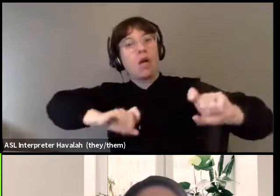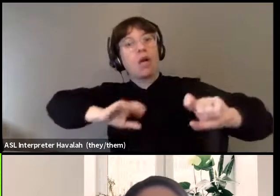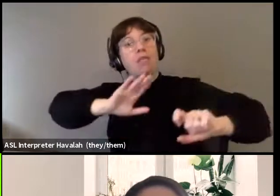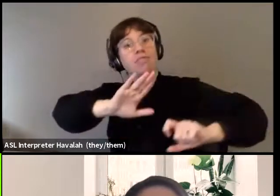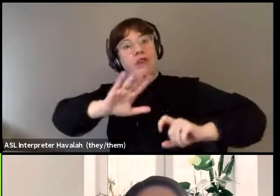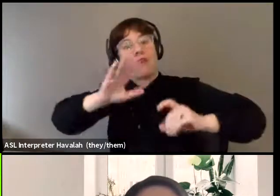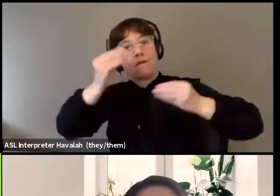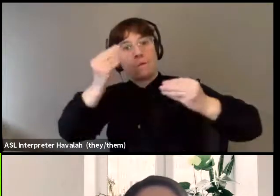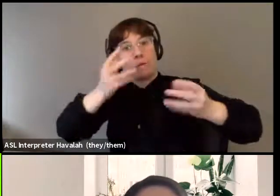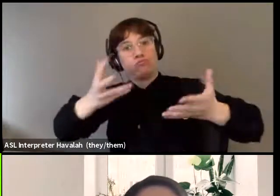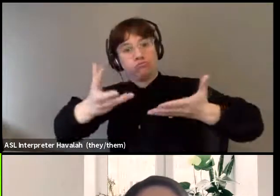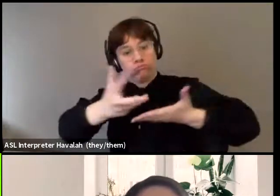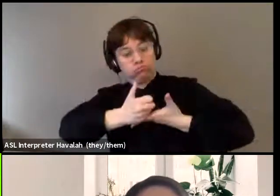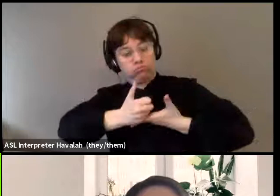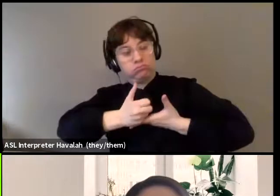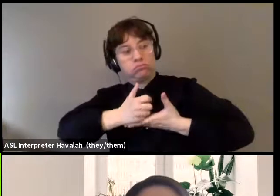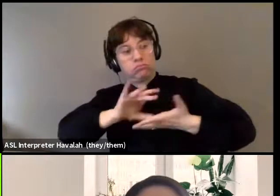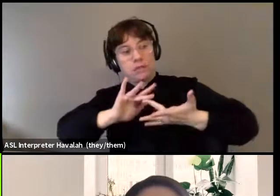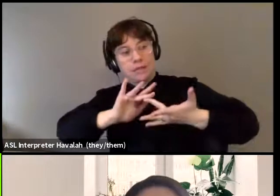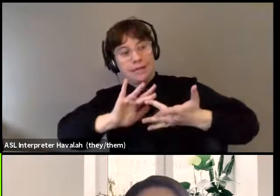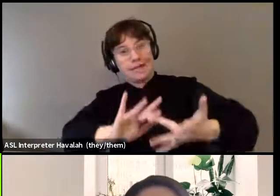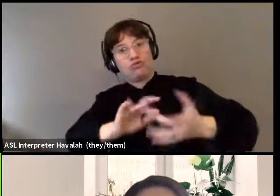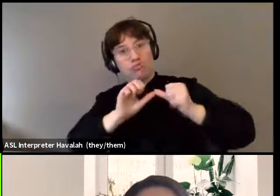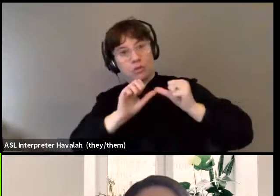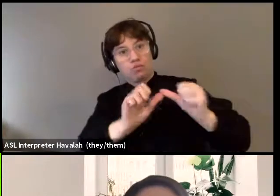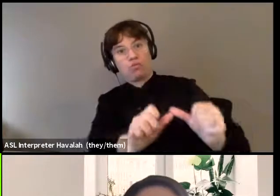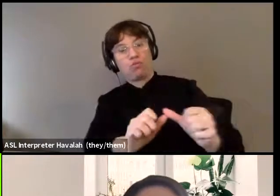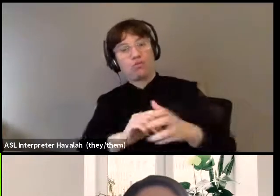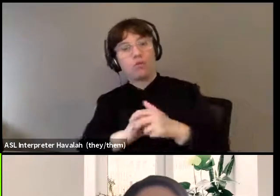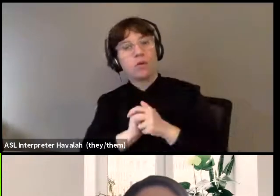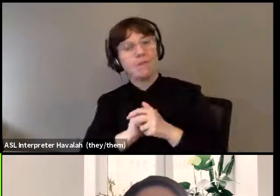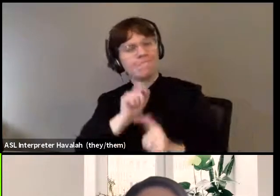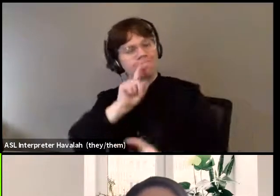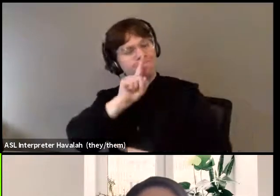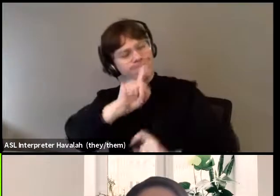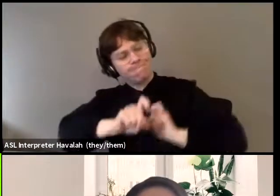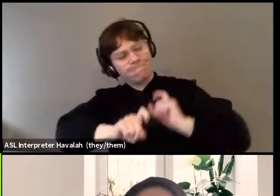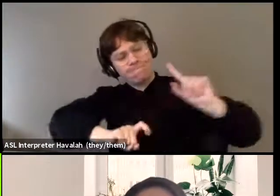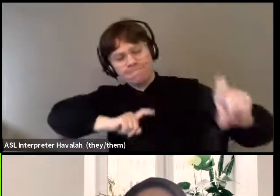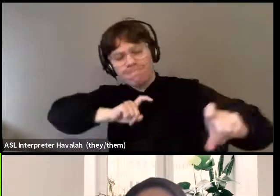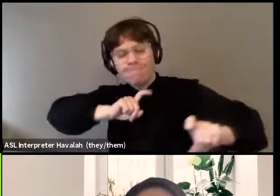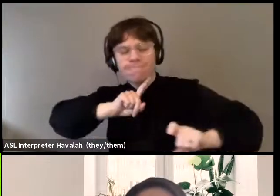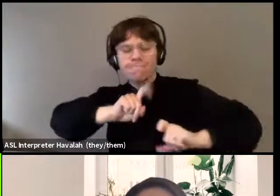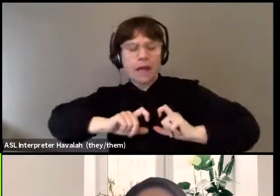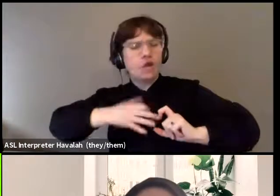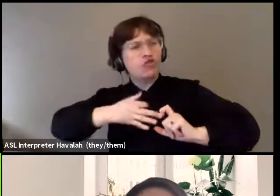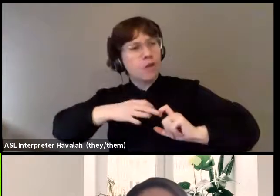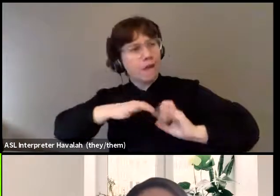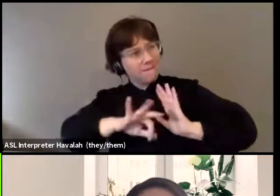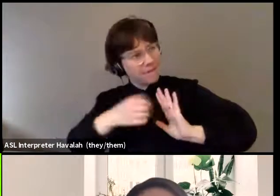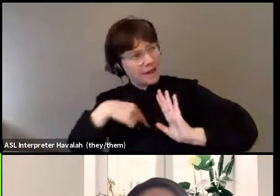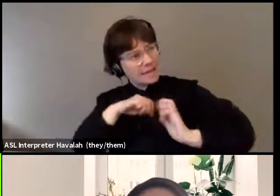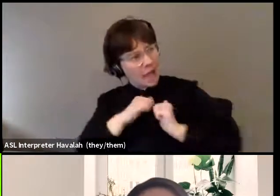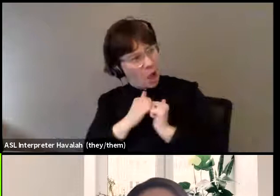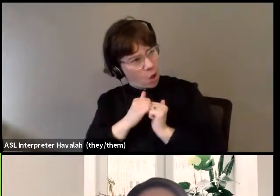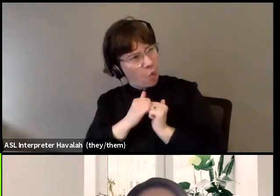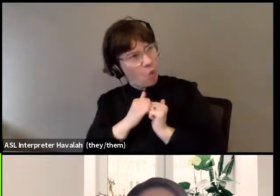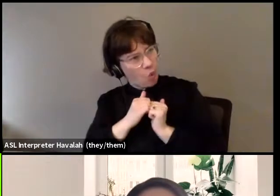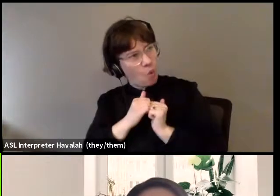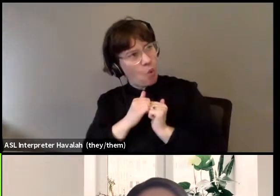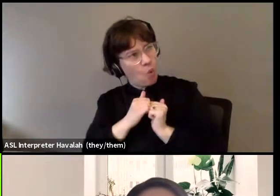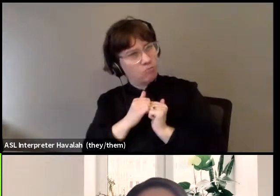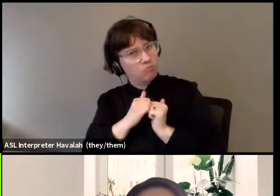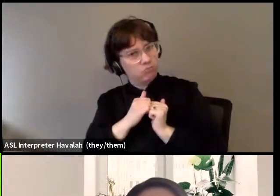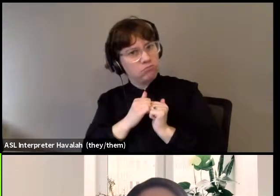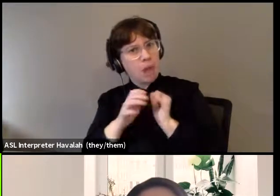and then we keep in contact. And we ask them things like, how did you find us? Because we want to tailor our marketing